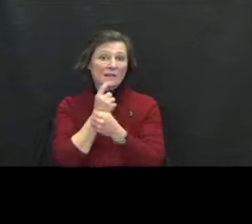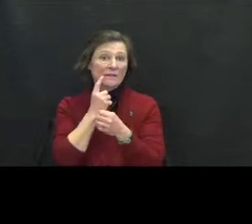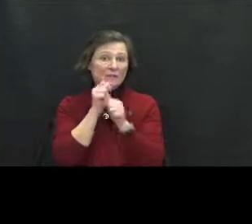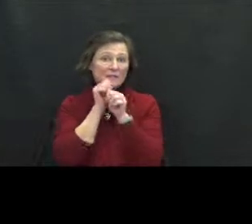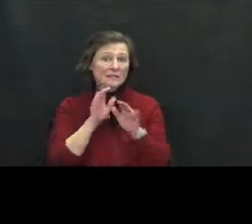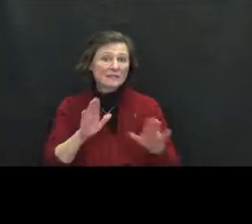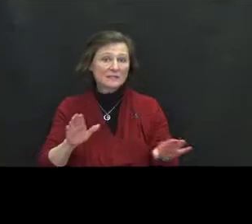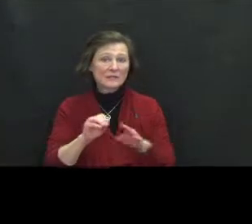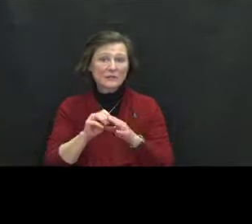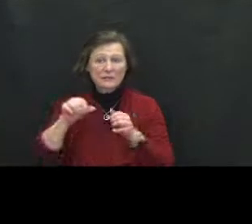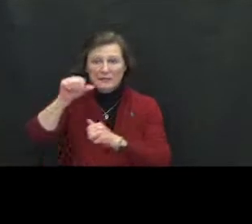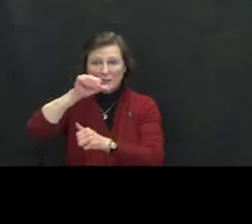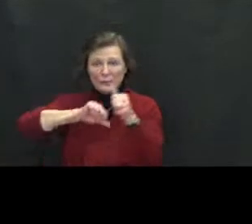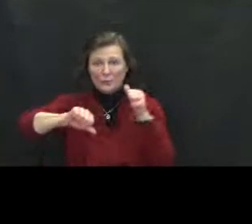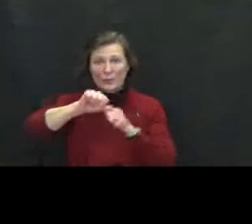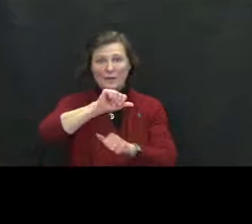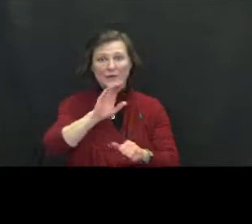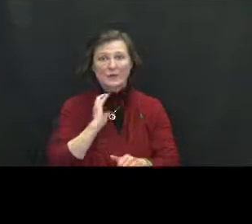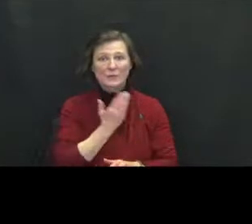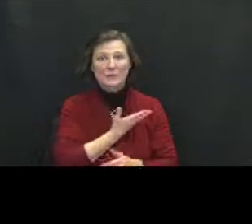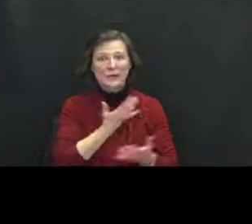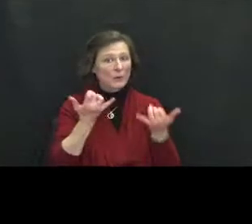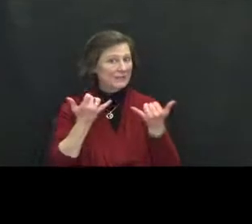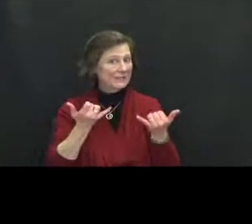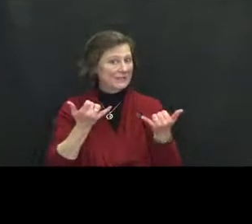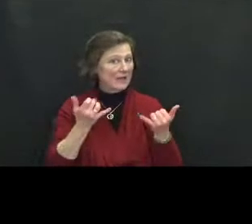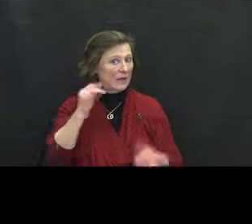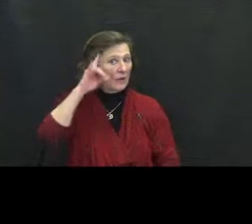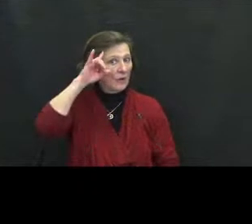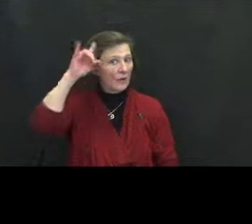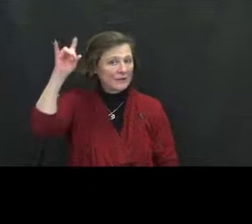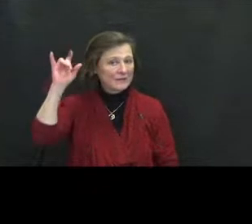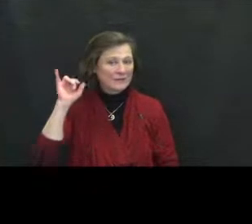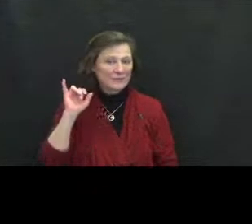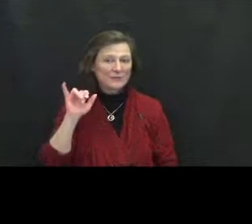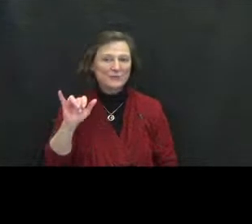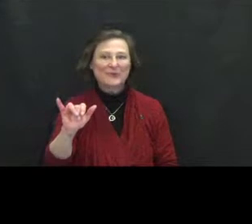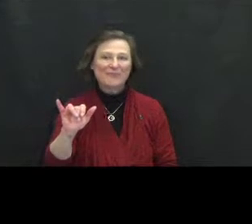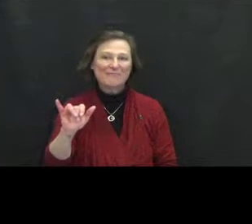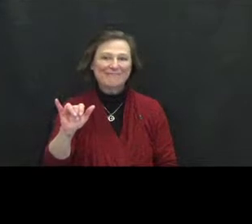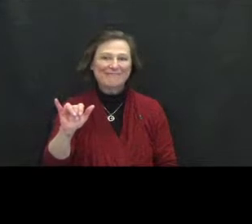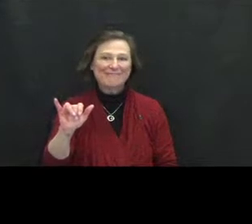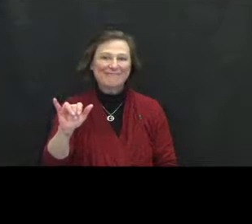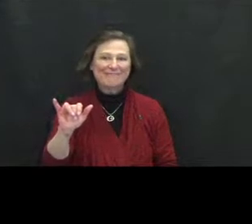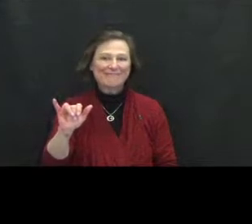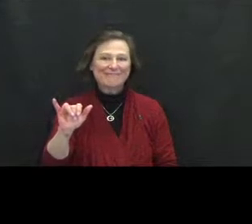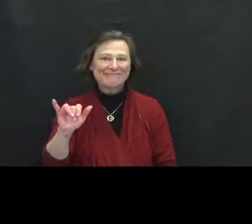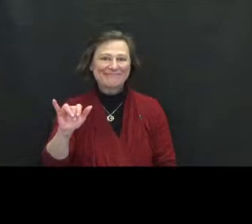sacred in one another be ours now and in all the days to come.